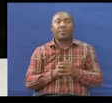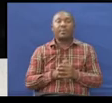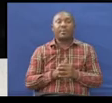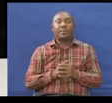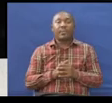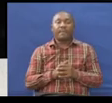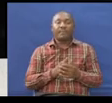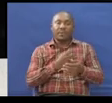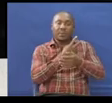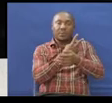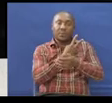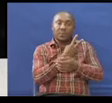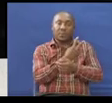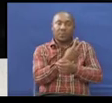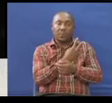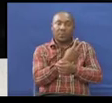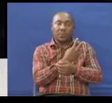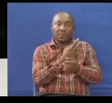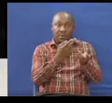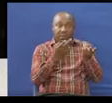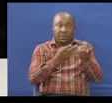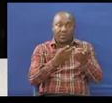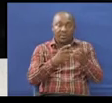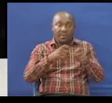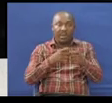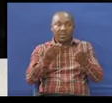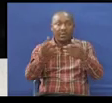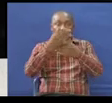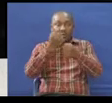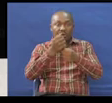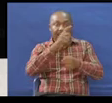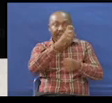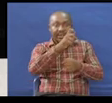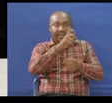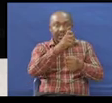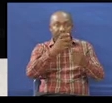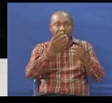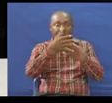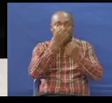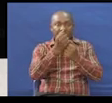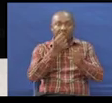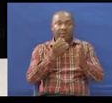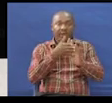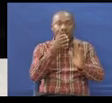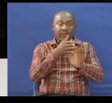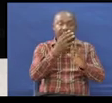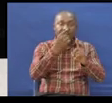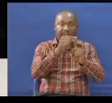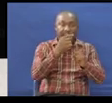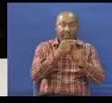So 2 is a common factor, 2. But there is also x, which is found in the first term, and also it is in the second